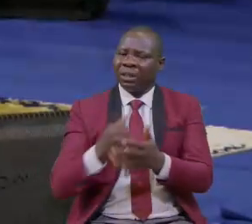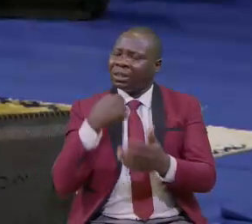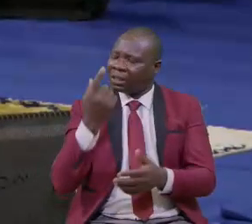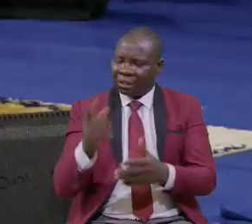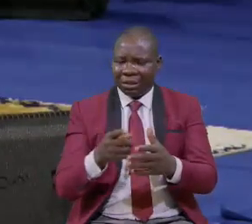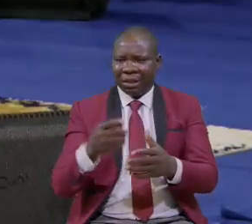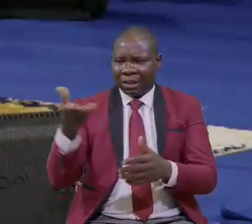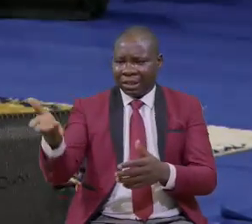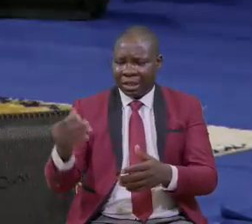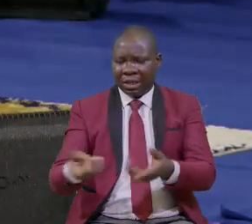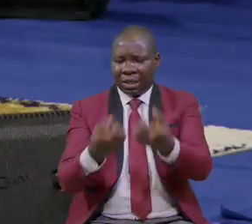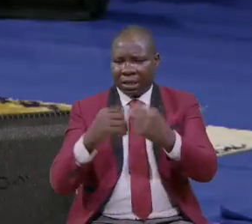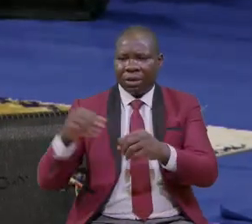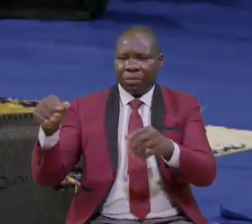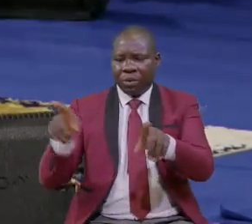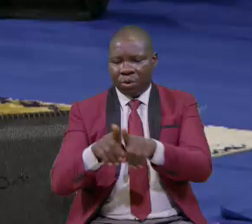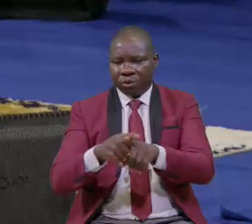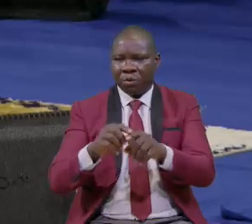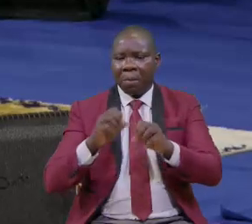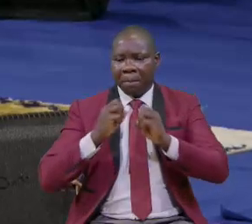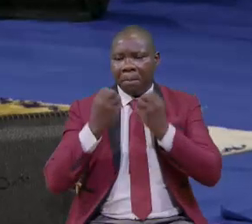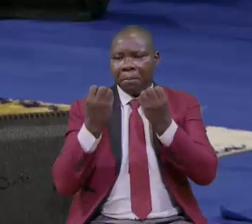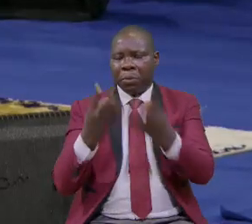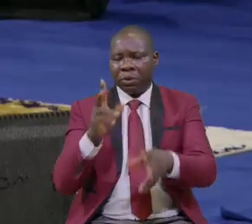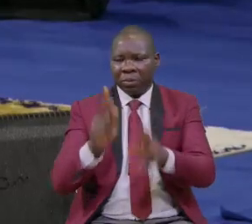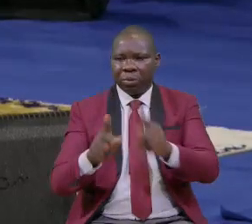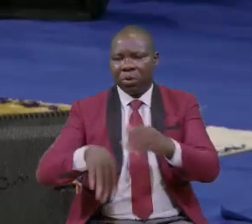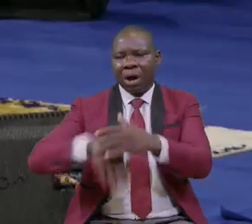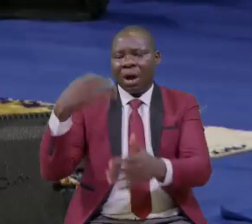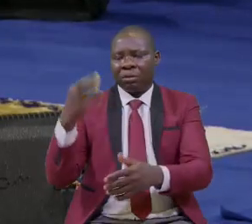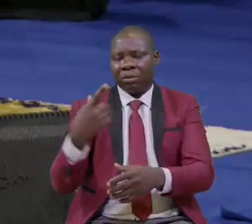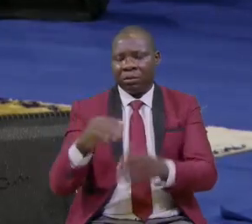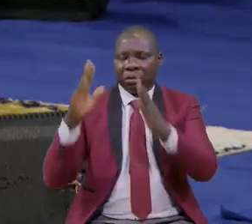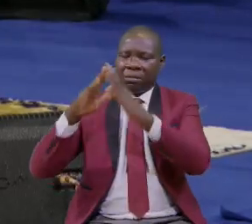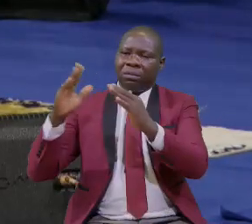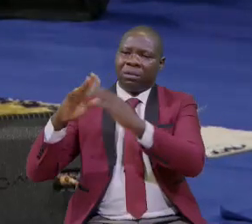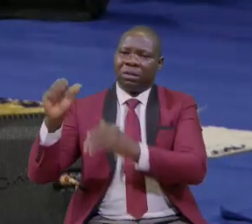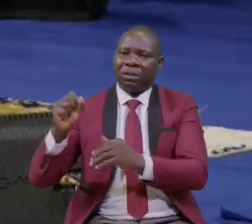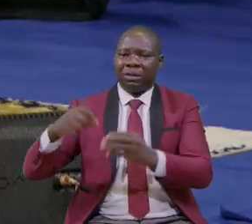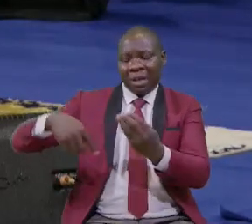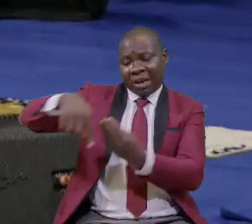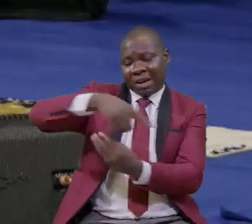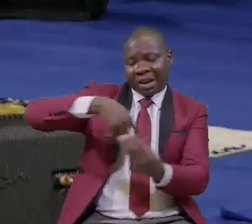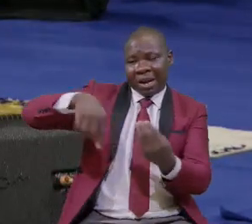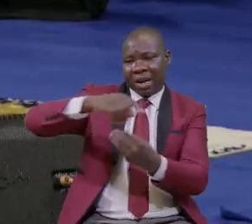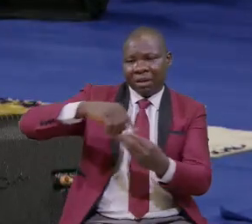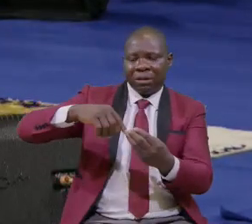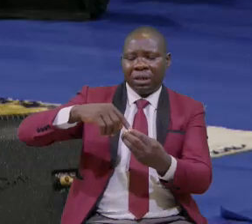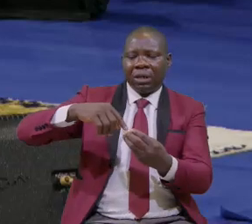a multitude out of the cities round